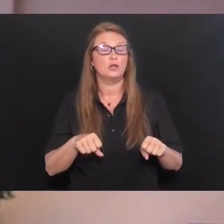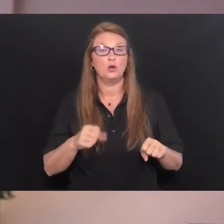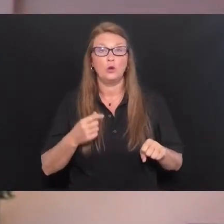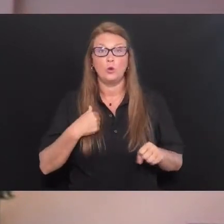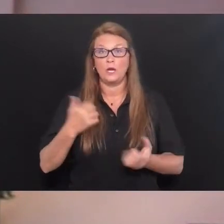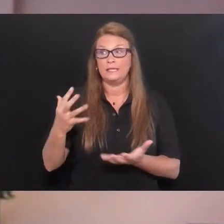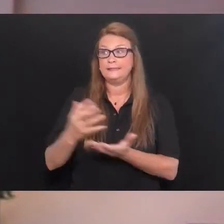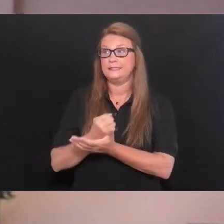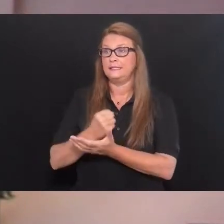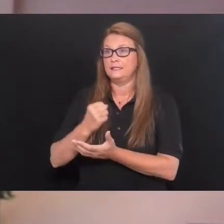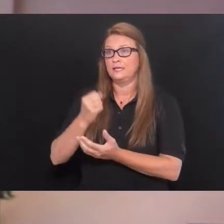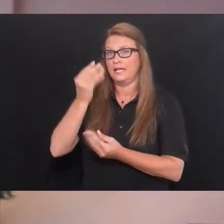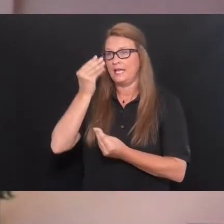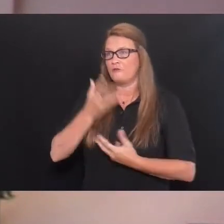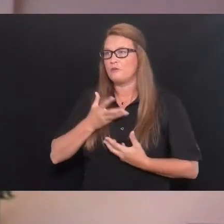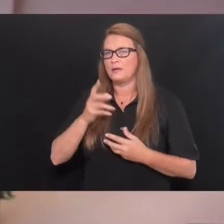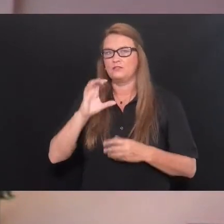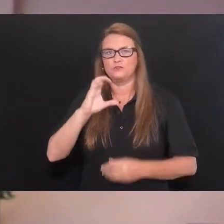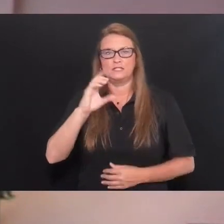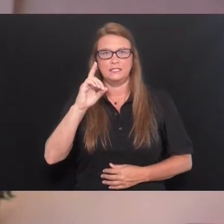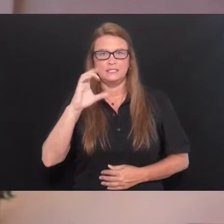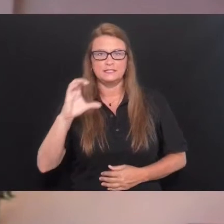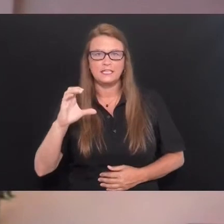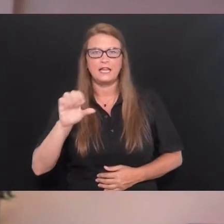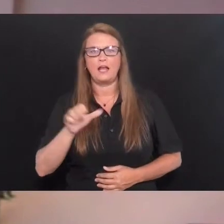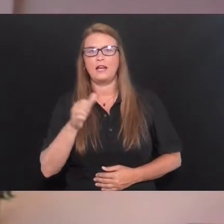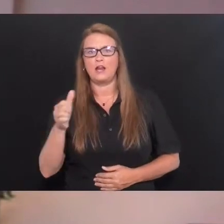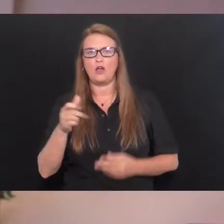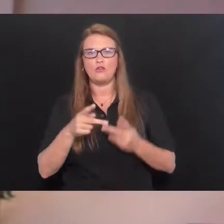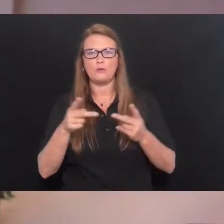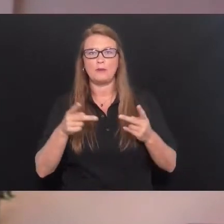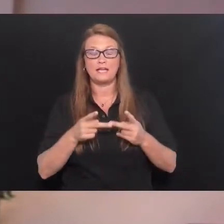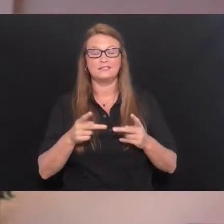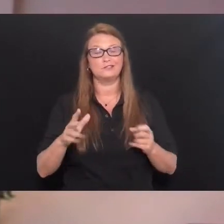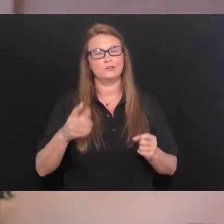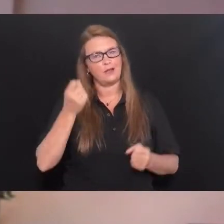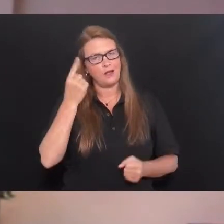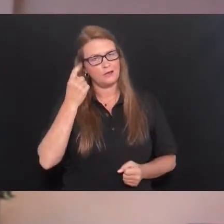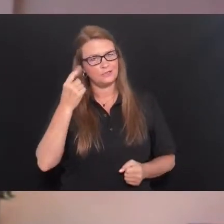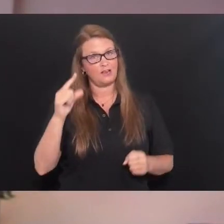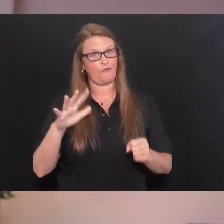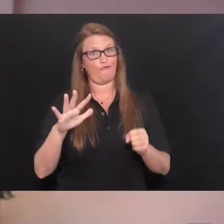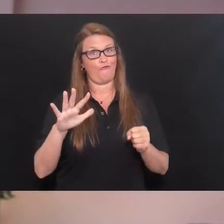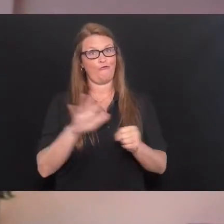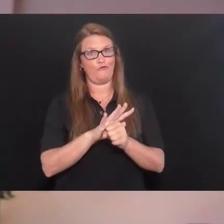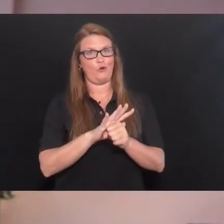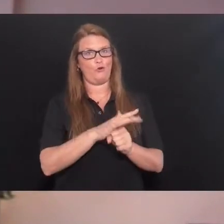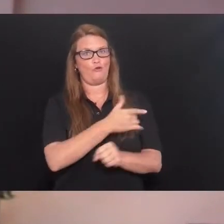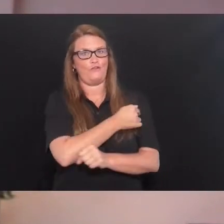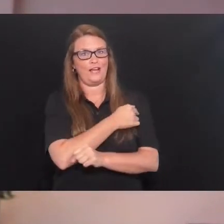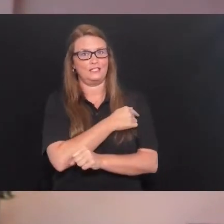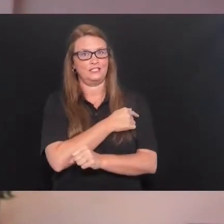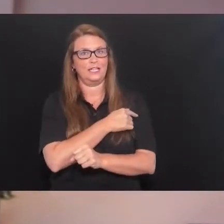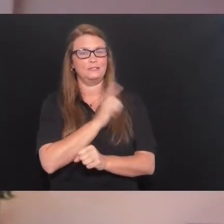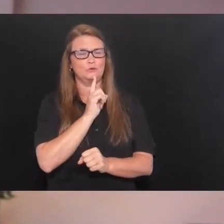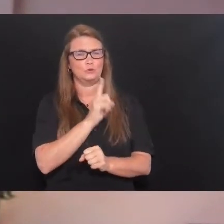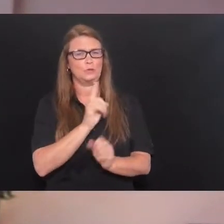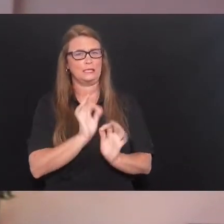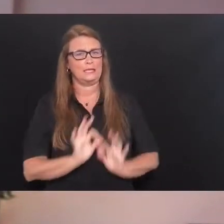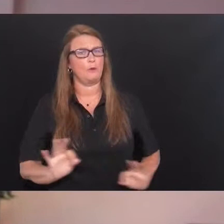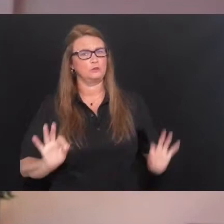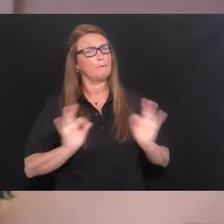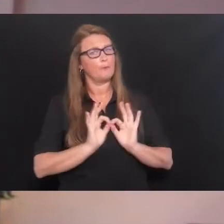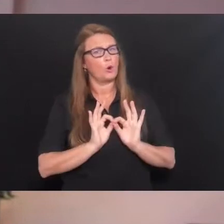the CDC and many other places, that full vaccination is really still the key. And on the